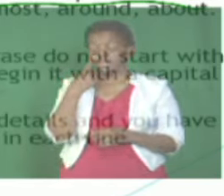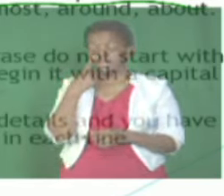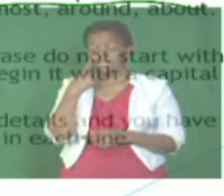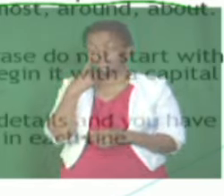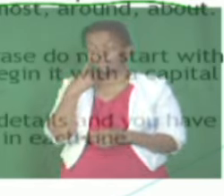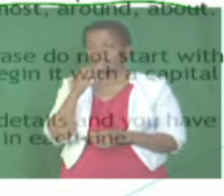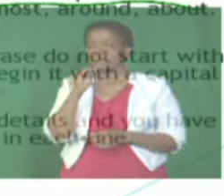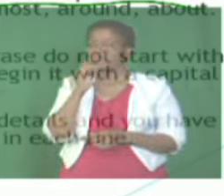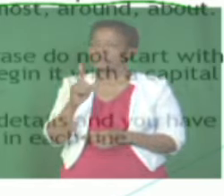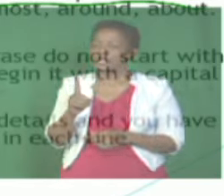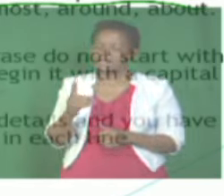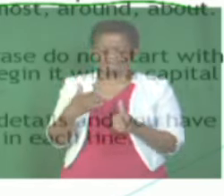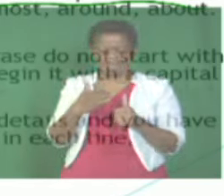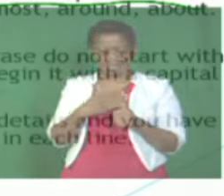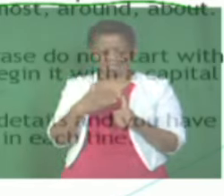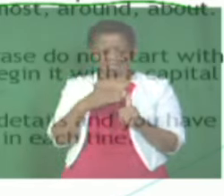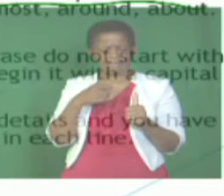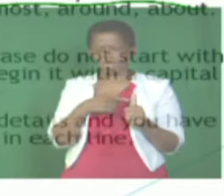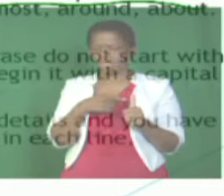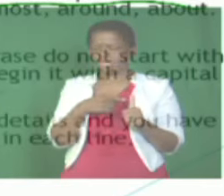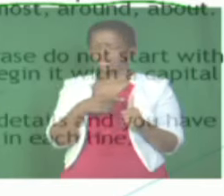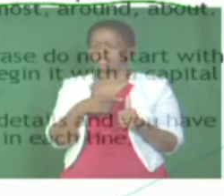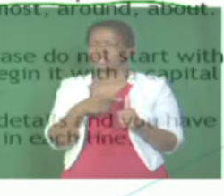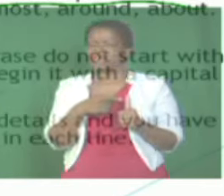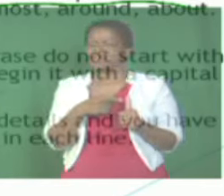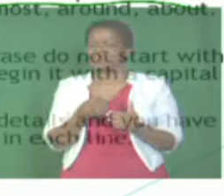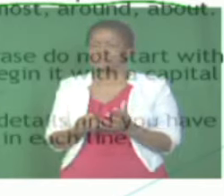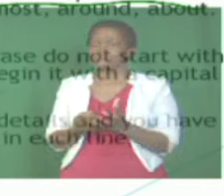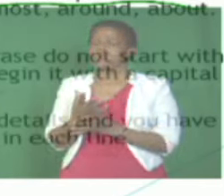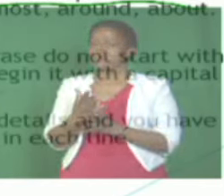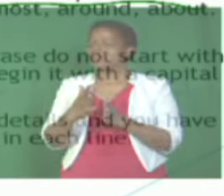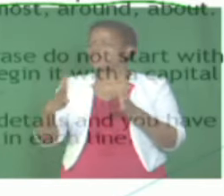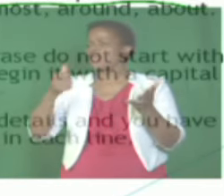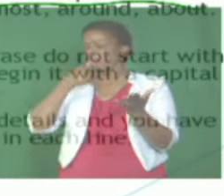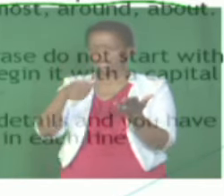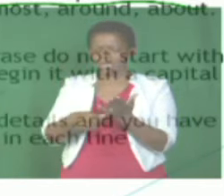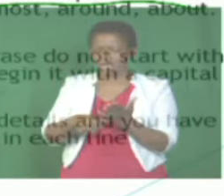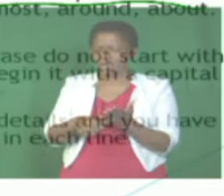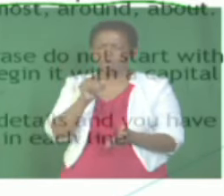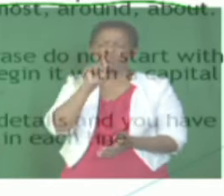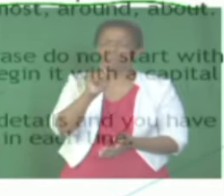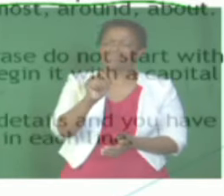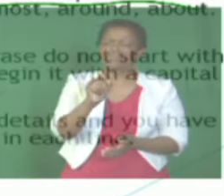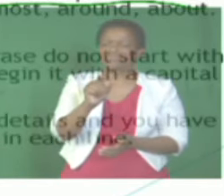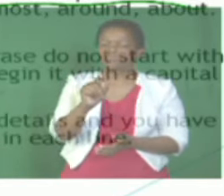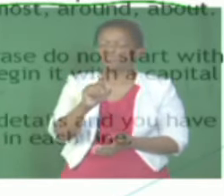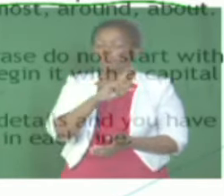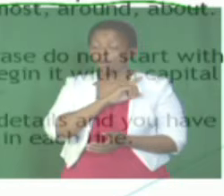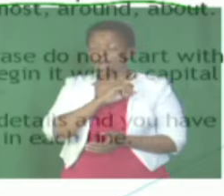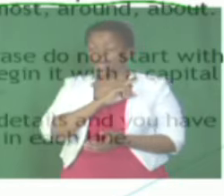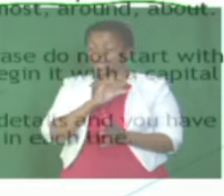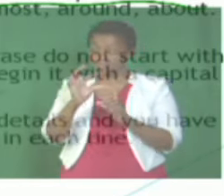using a phrase, you are not going to start with a capital letter or put a full stop. Why? You are answering in a phrase